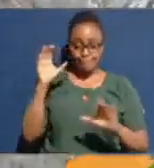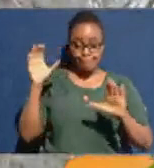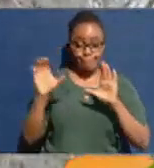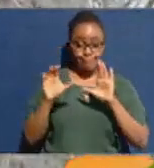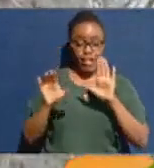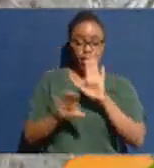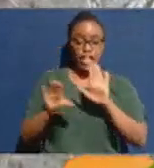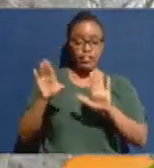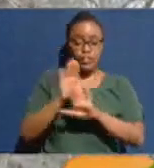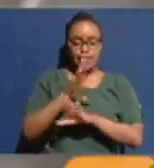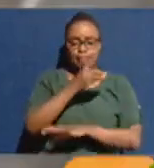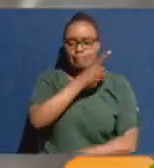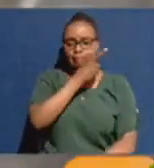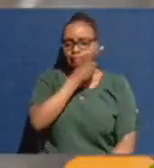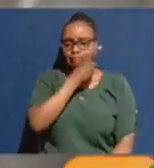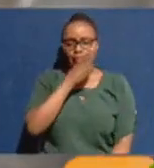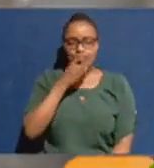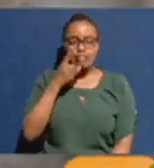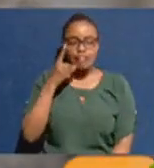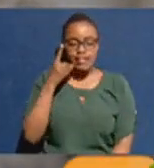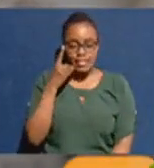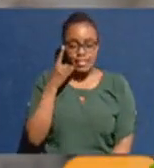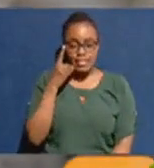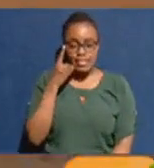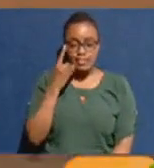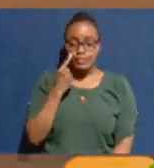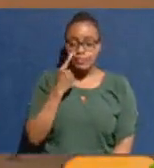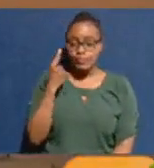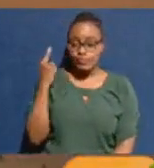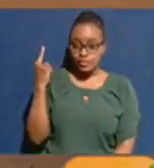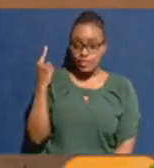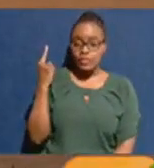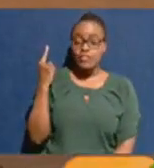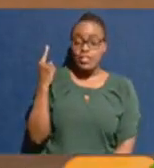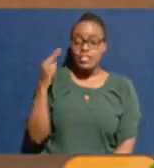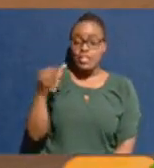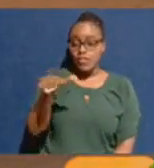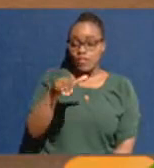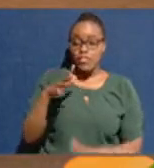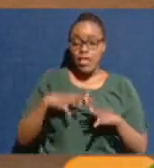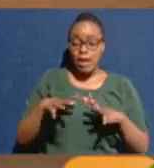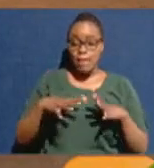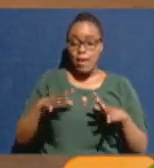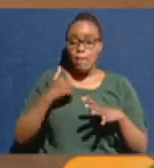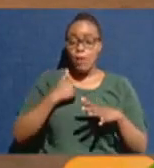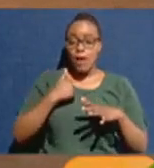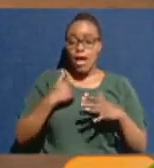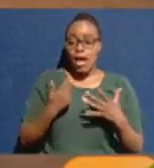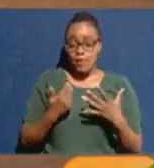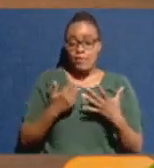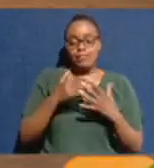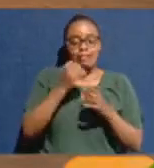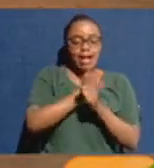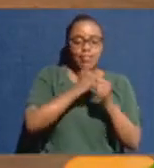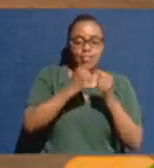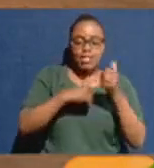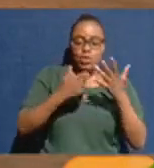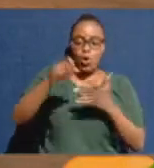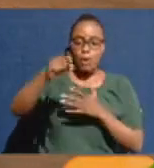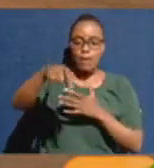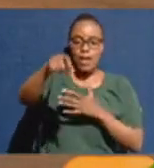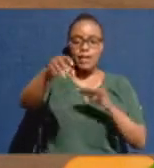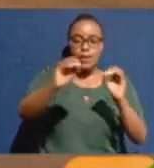Everything has dried up. This is the fifth year that residents haven't planted or harvested.